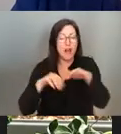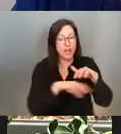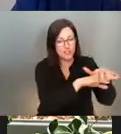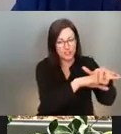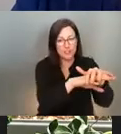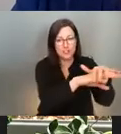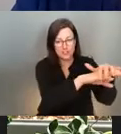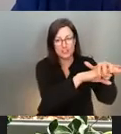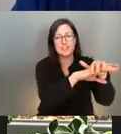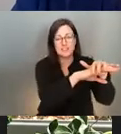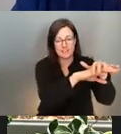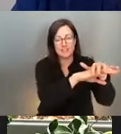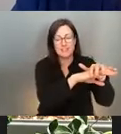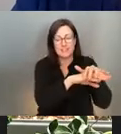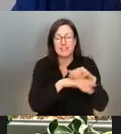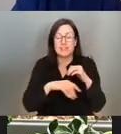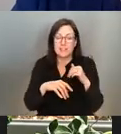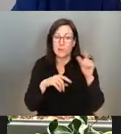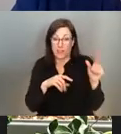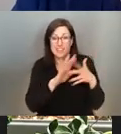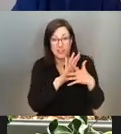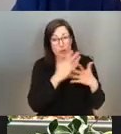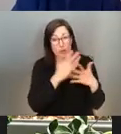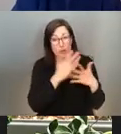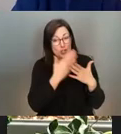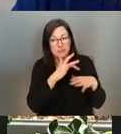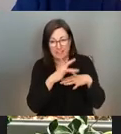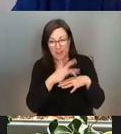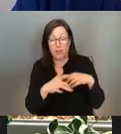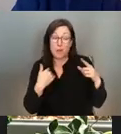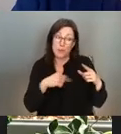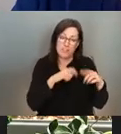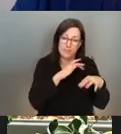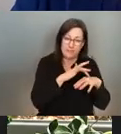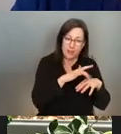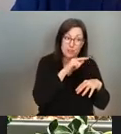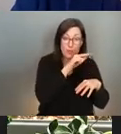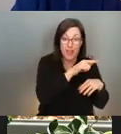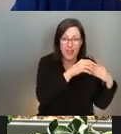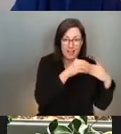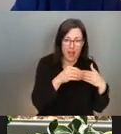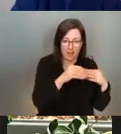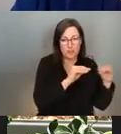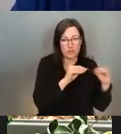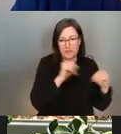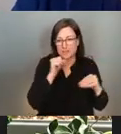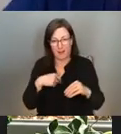to be available to the learners and to let them guide that movement. Next slide,